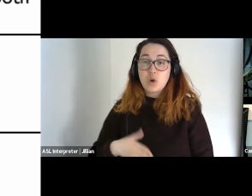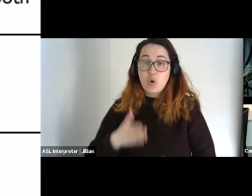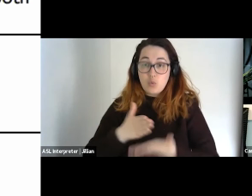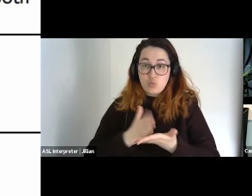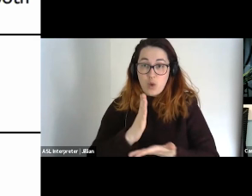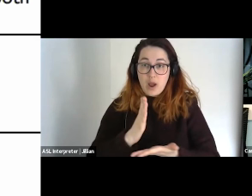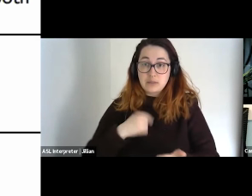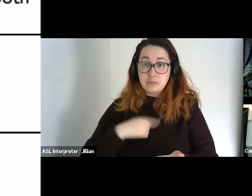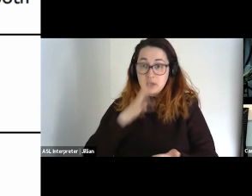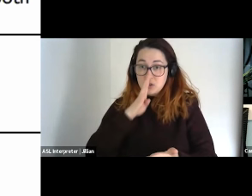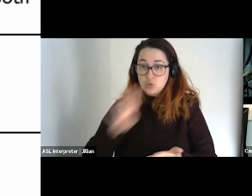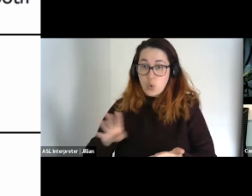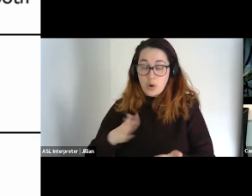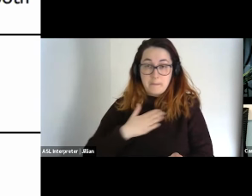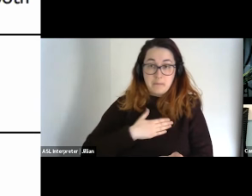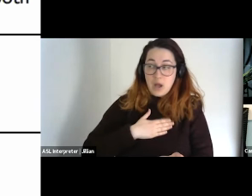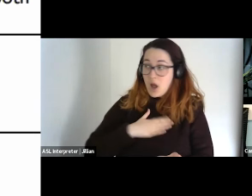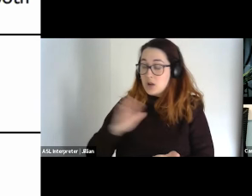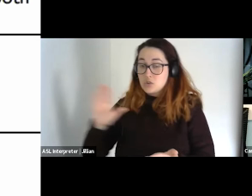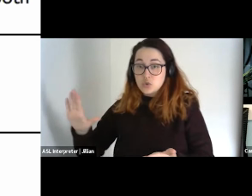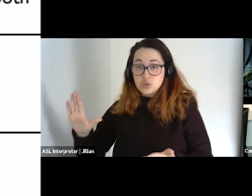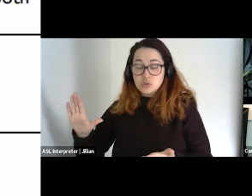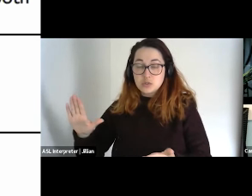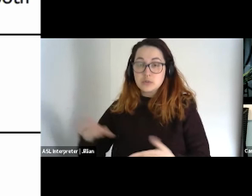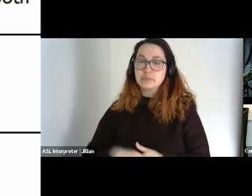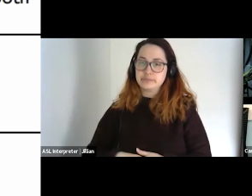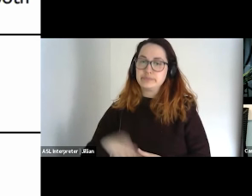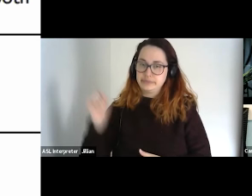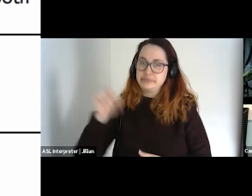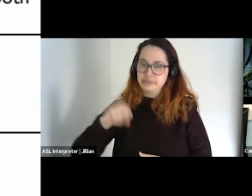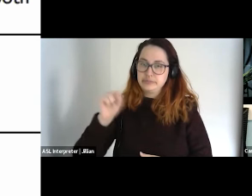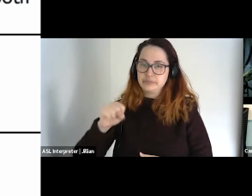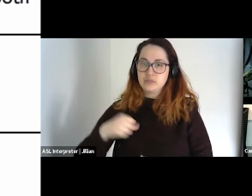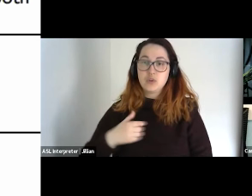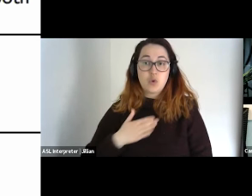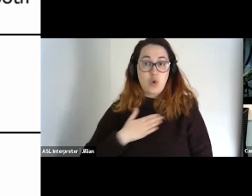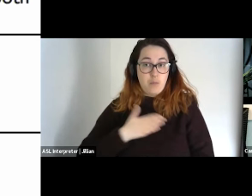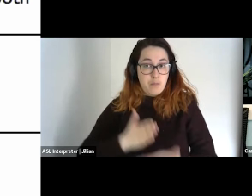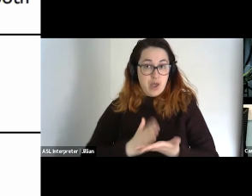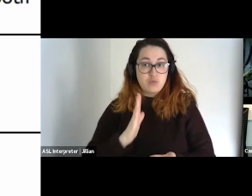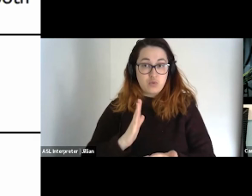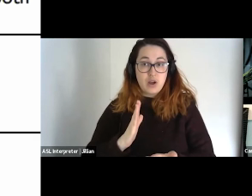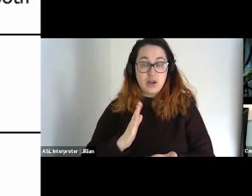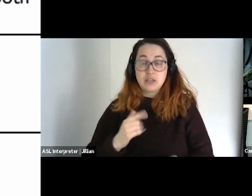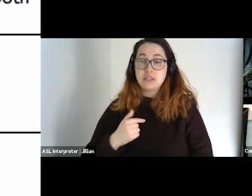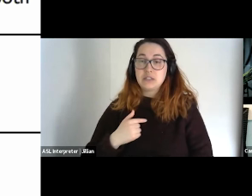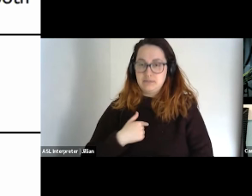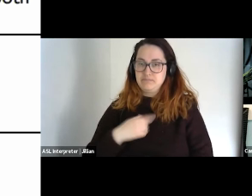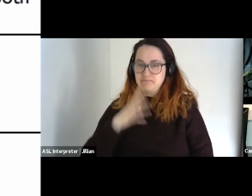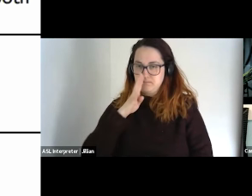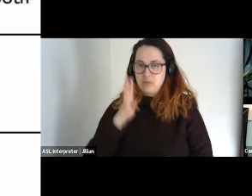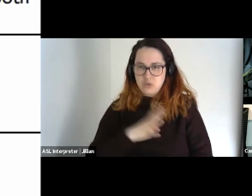If so, what am I ignoring? I'm absolutely ignoring some rights here. So, yes, I ignored my rights by saying yes when I didn't want to go